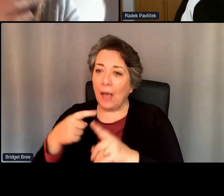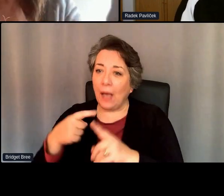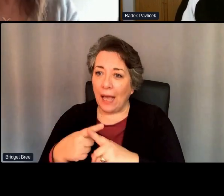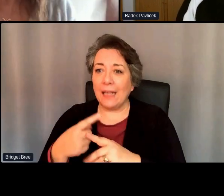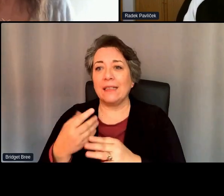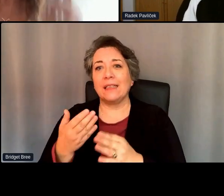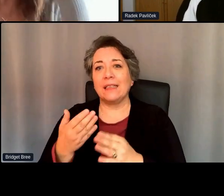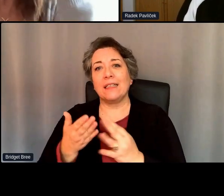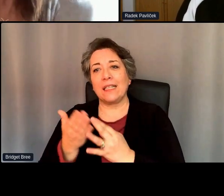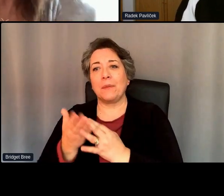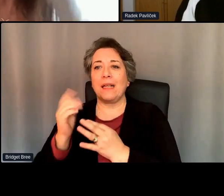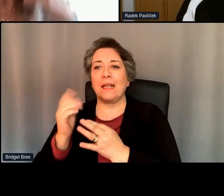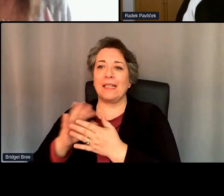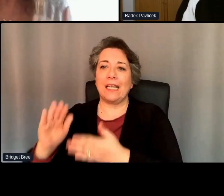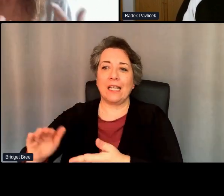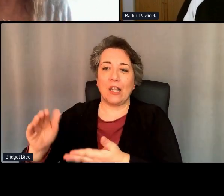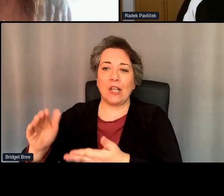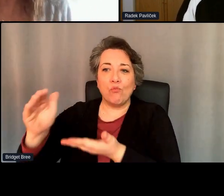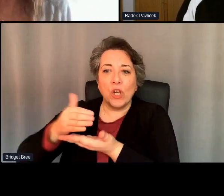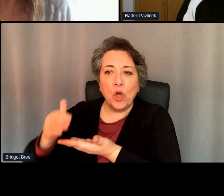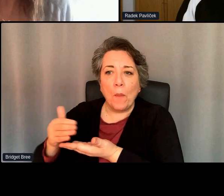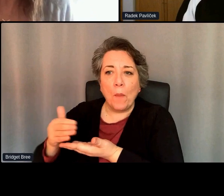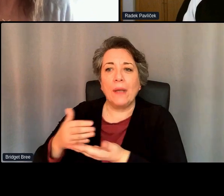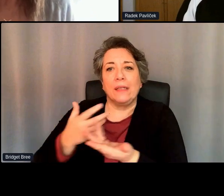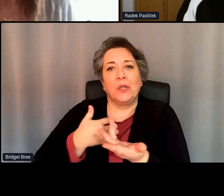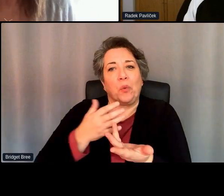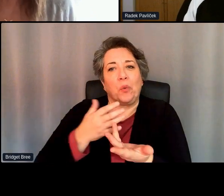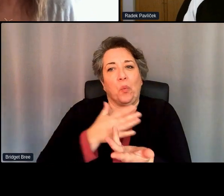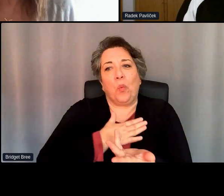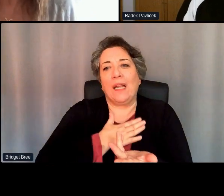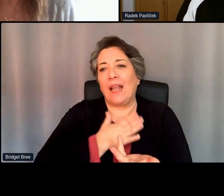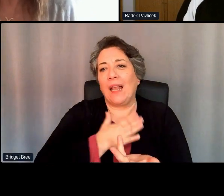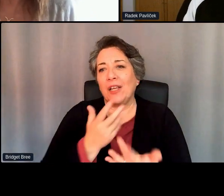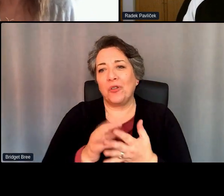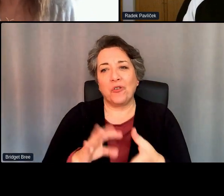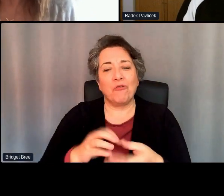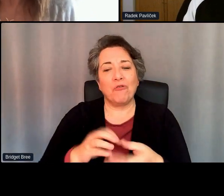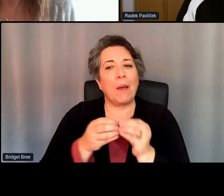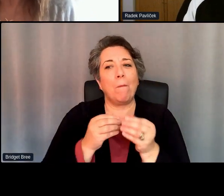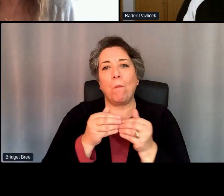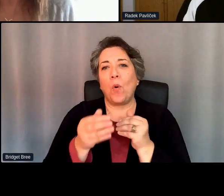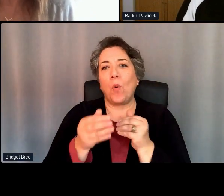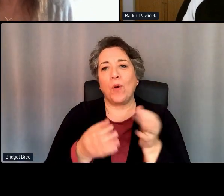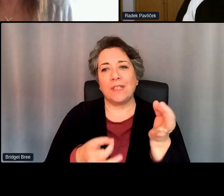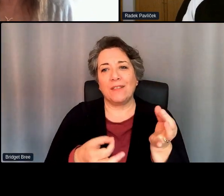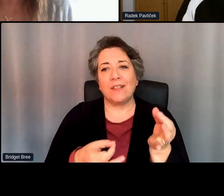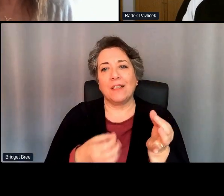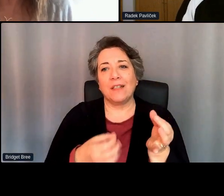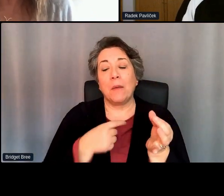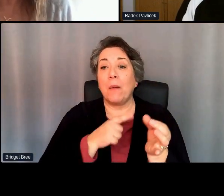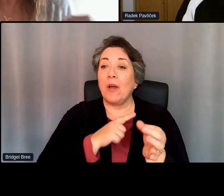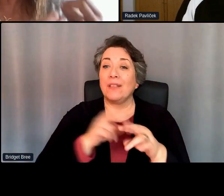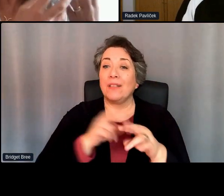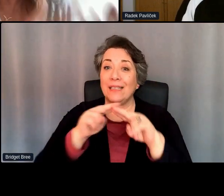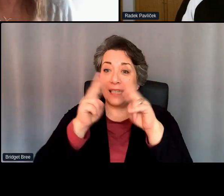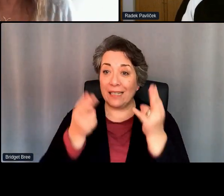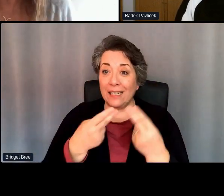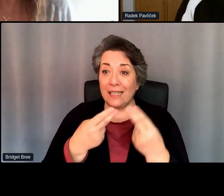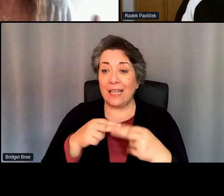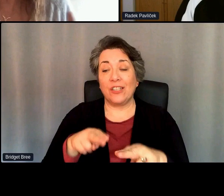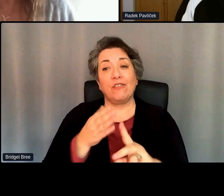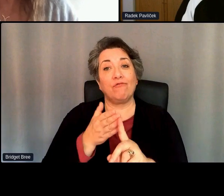So there's a long list of certifications that we would like to create, but as this is internationally recognized and done with this